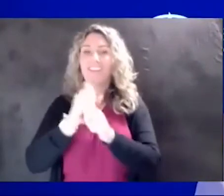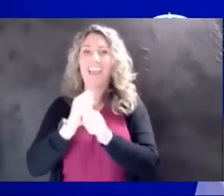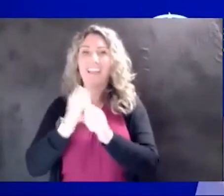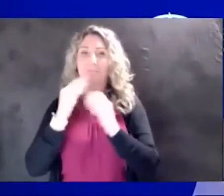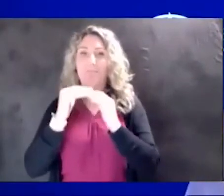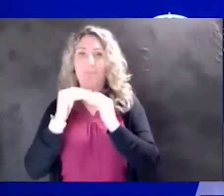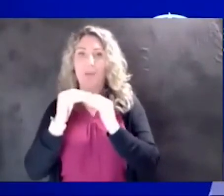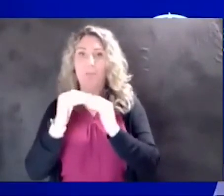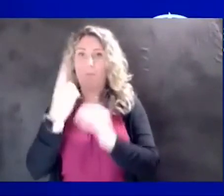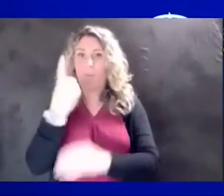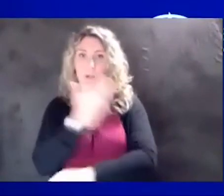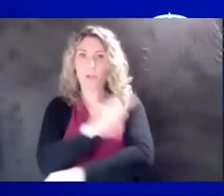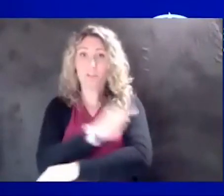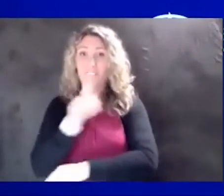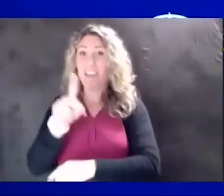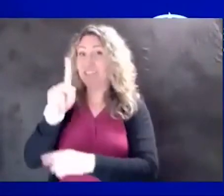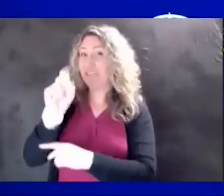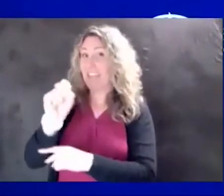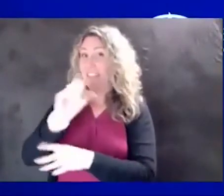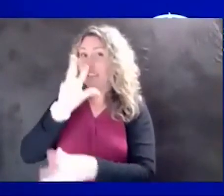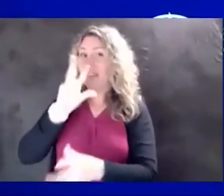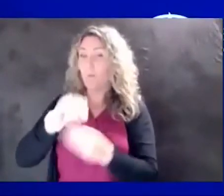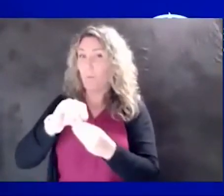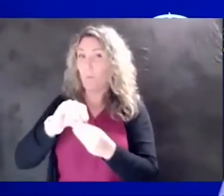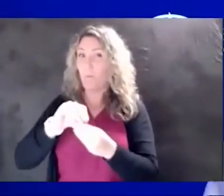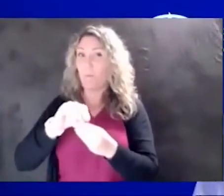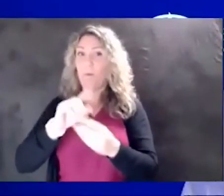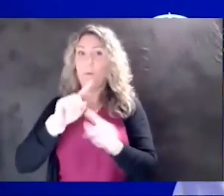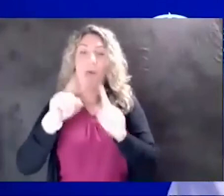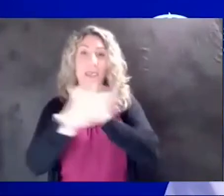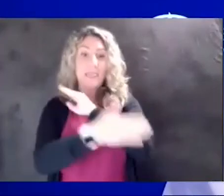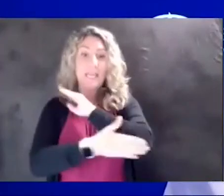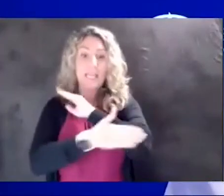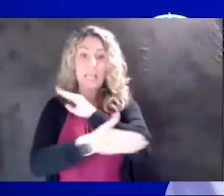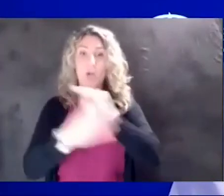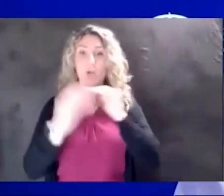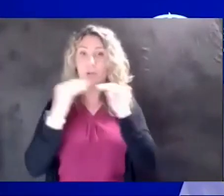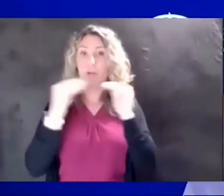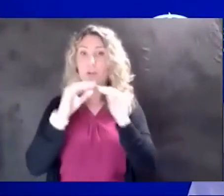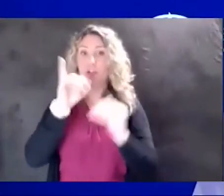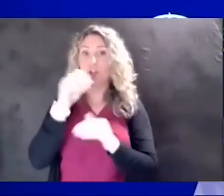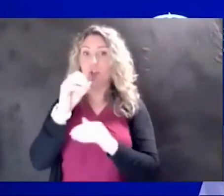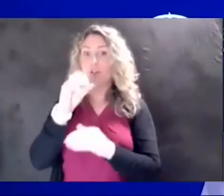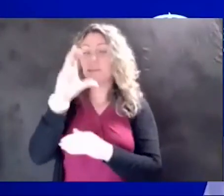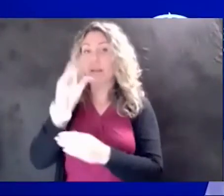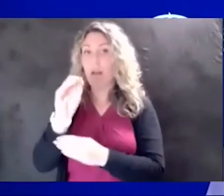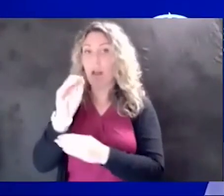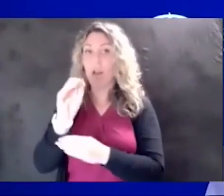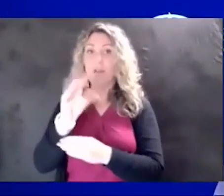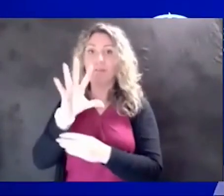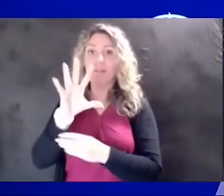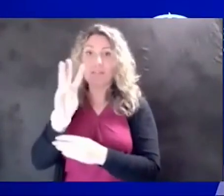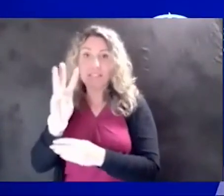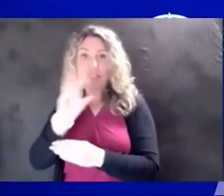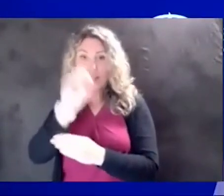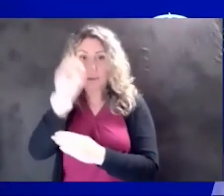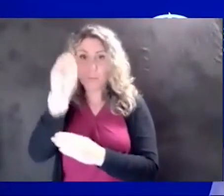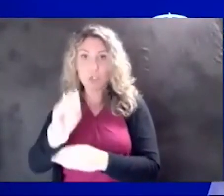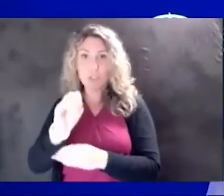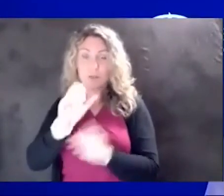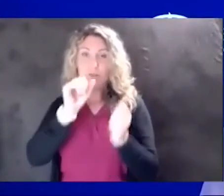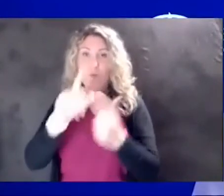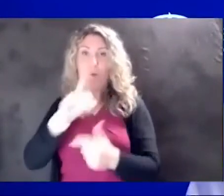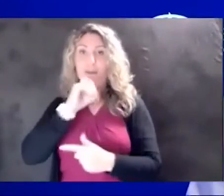Kansas as a whole. But then if you go down to the county level, for Johnson County, it is 56% of all ages that are